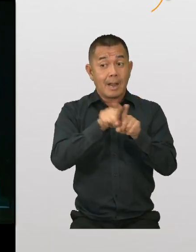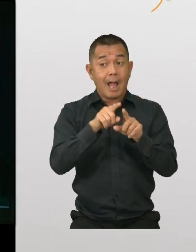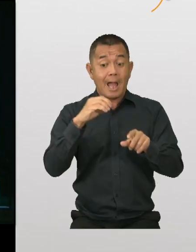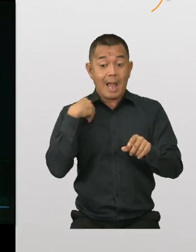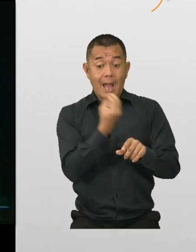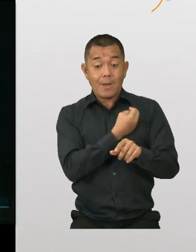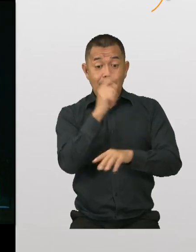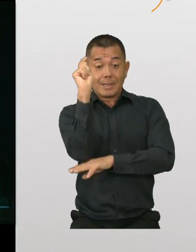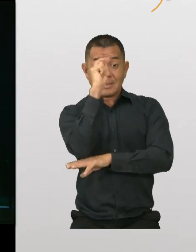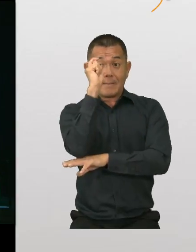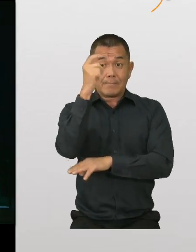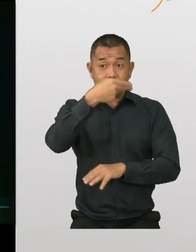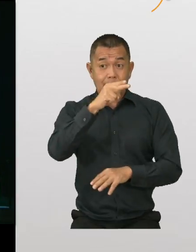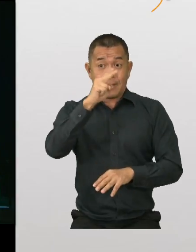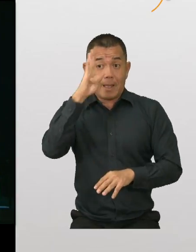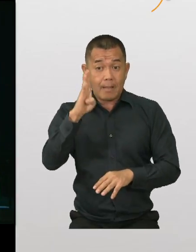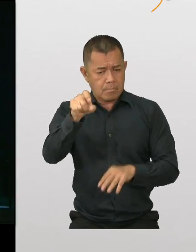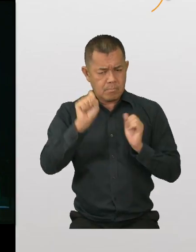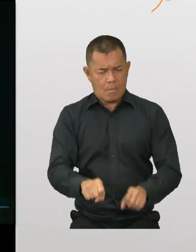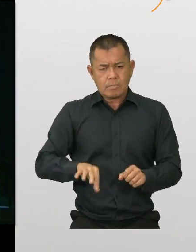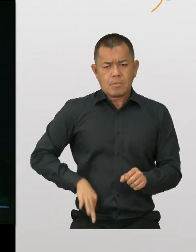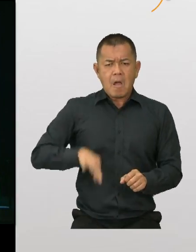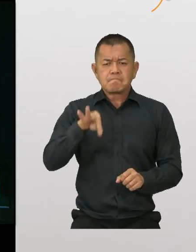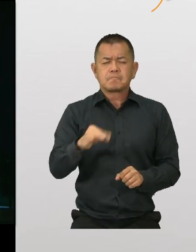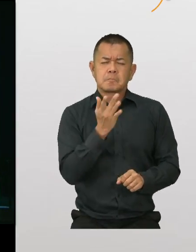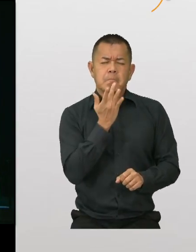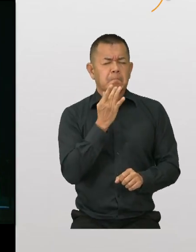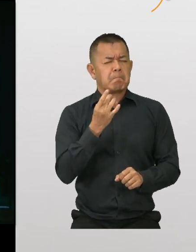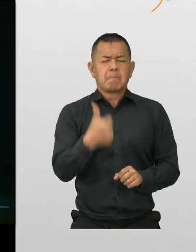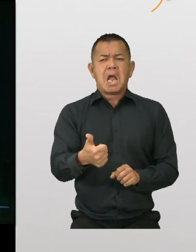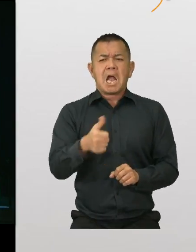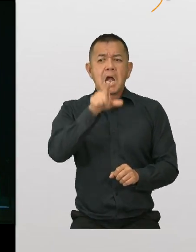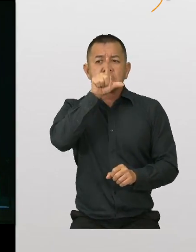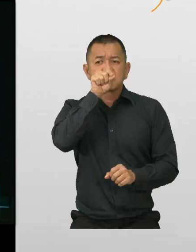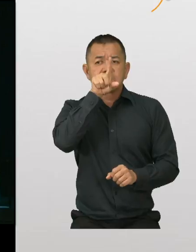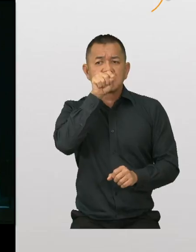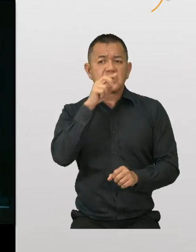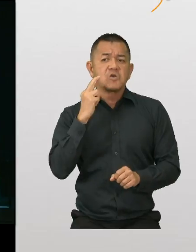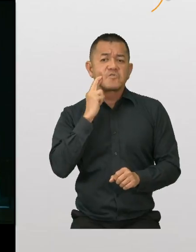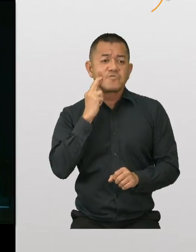Old Tampines Hub. And you can see they're actually halal, so everybody can eat.